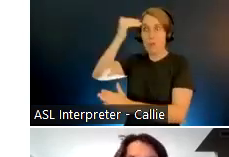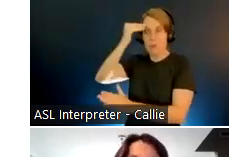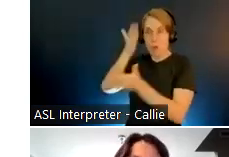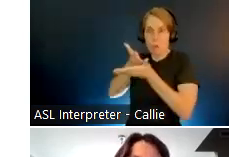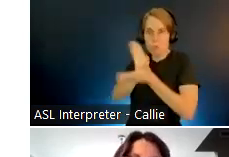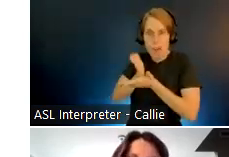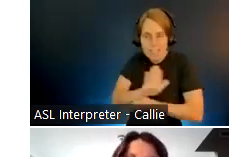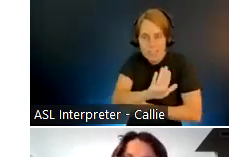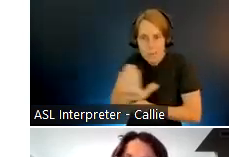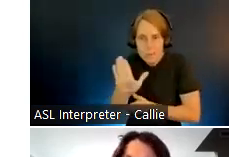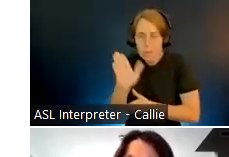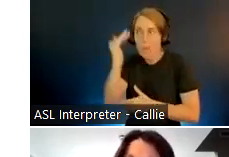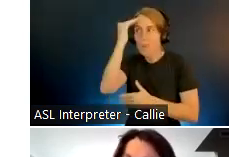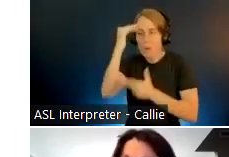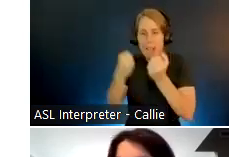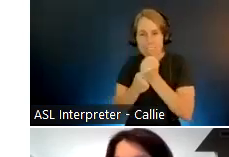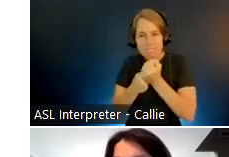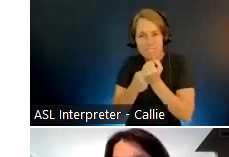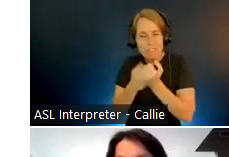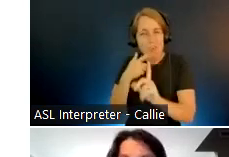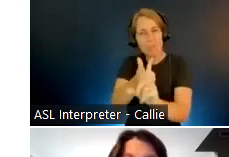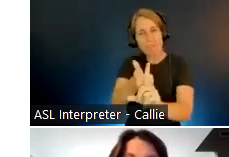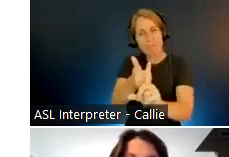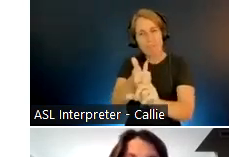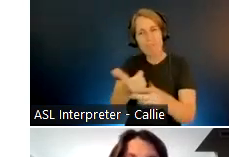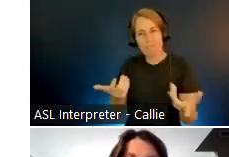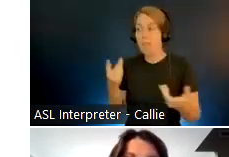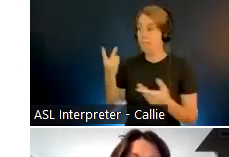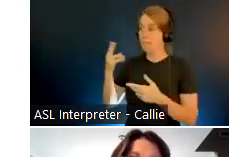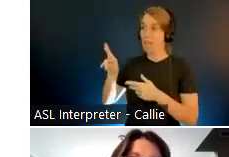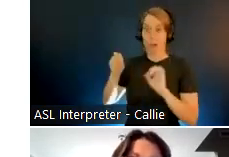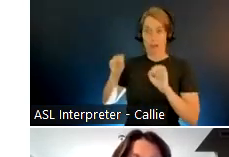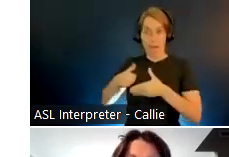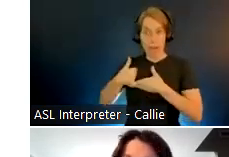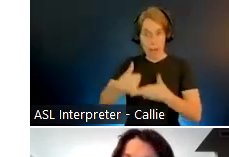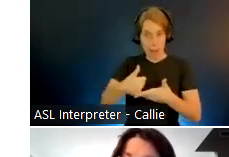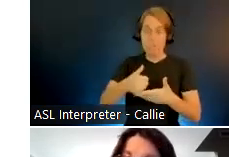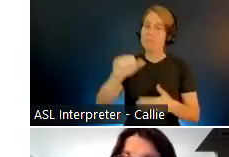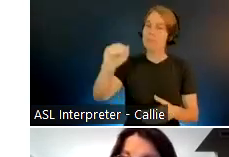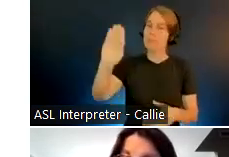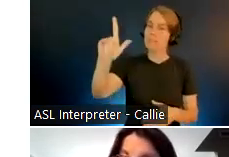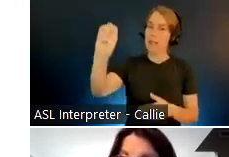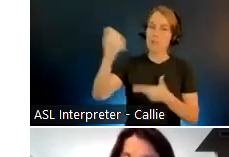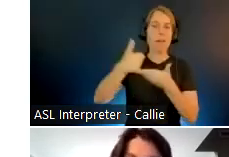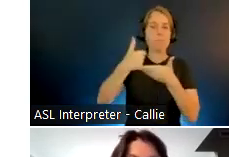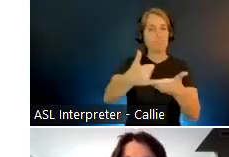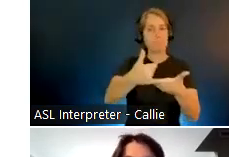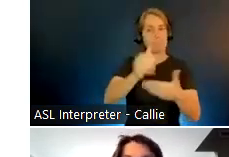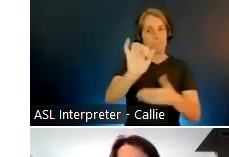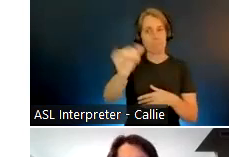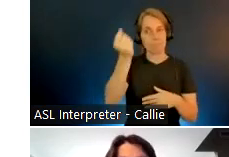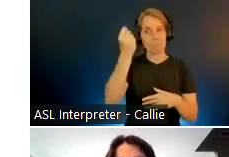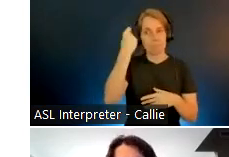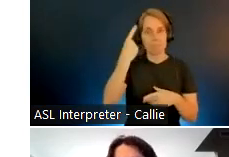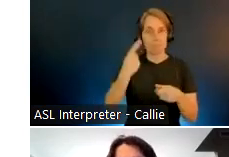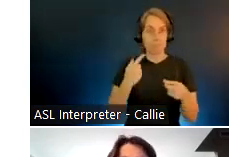that VR can assist with, but that's also something that we at Able South Carolina can assist with. Because again,